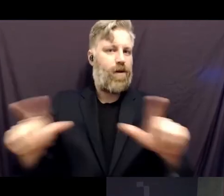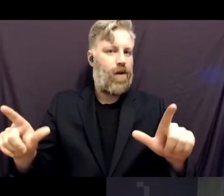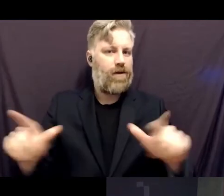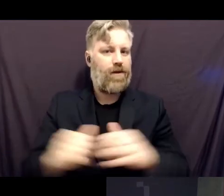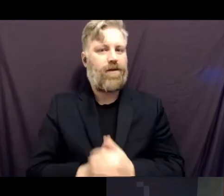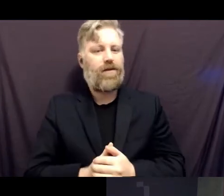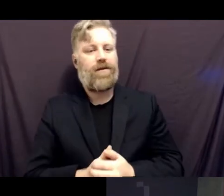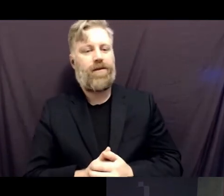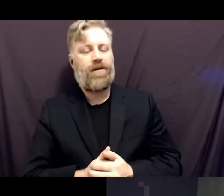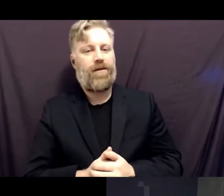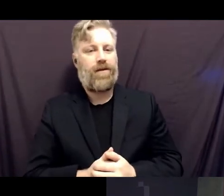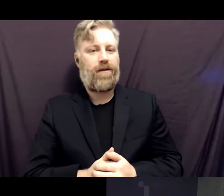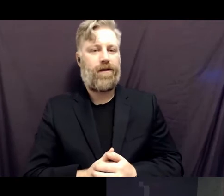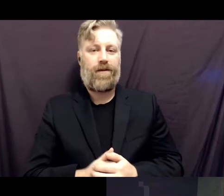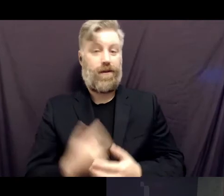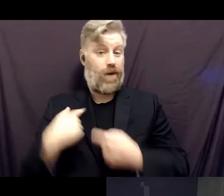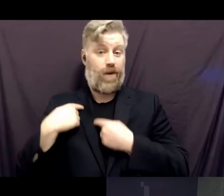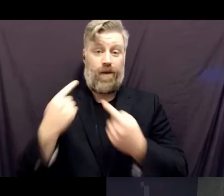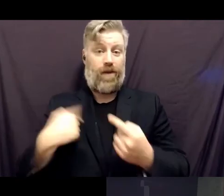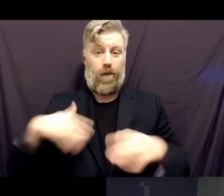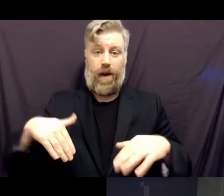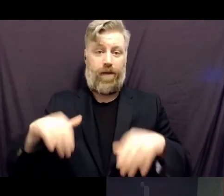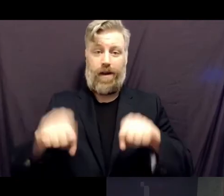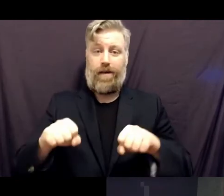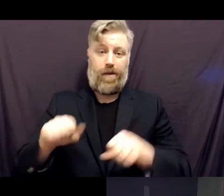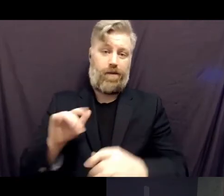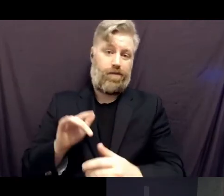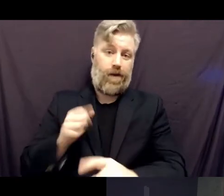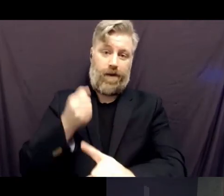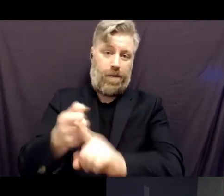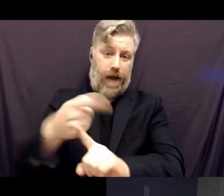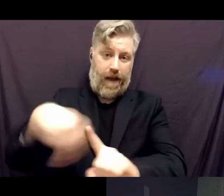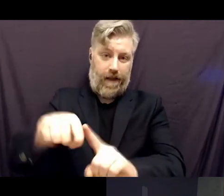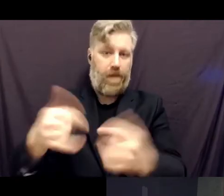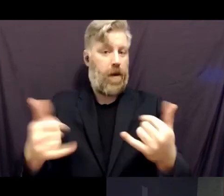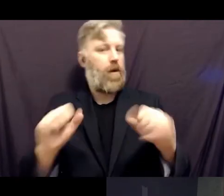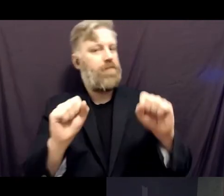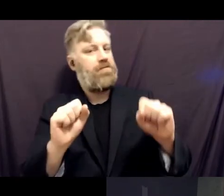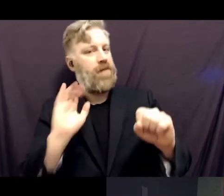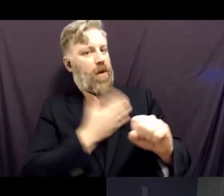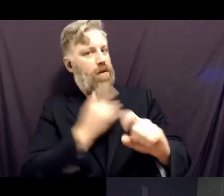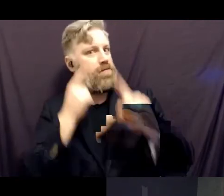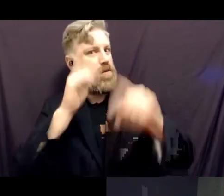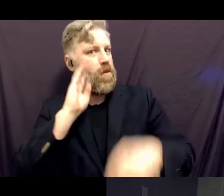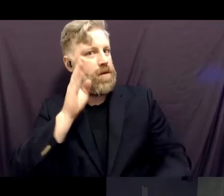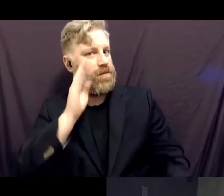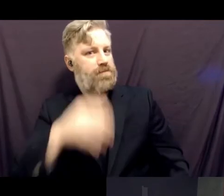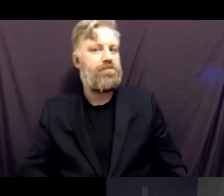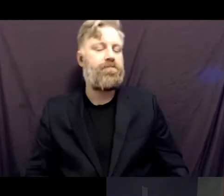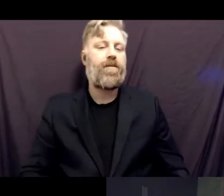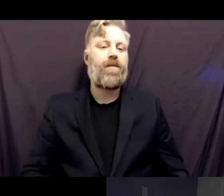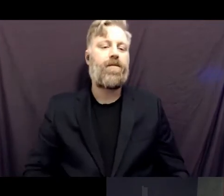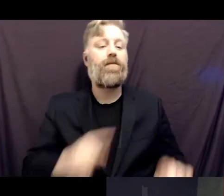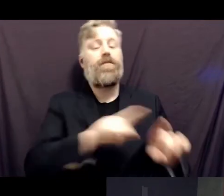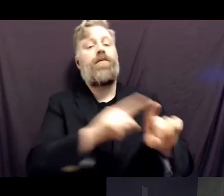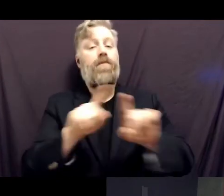have not yet reached to date. Internationally, the Zero project will continue to build